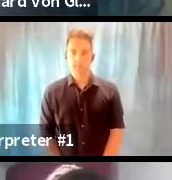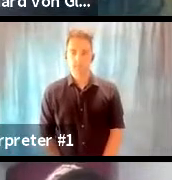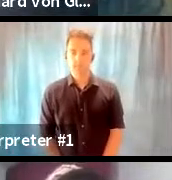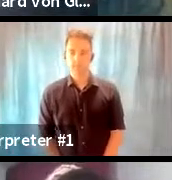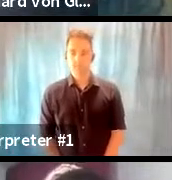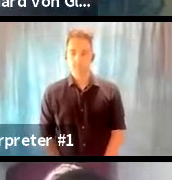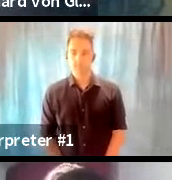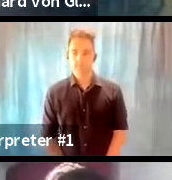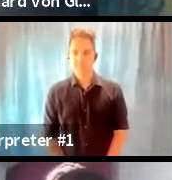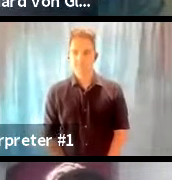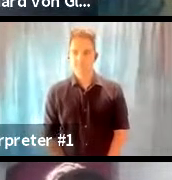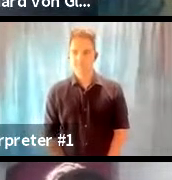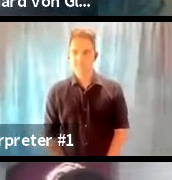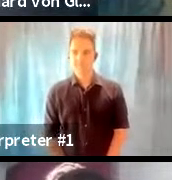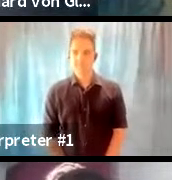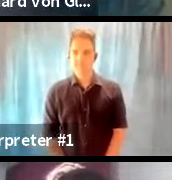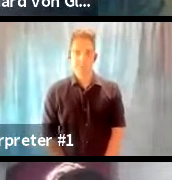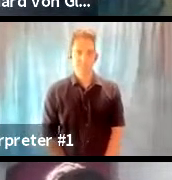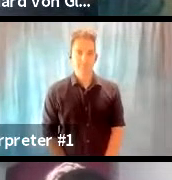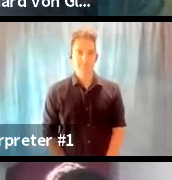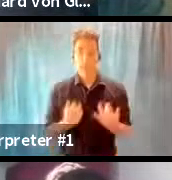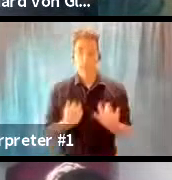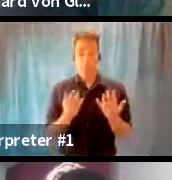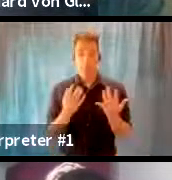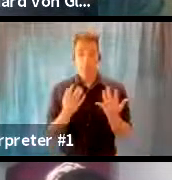Just waiting on you, STL TV.